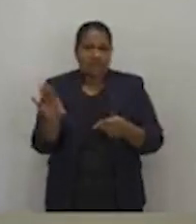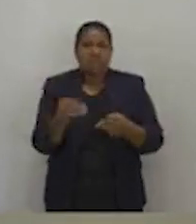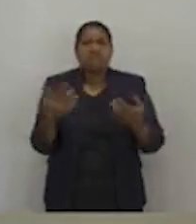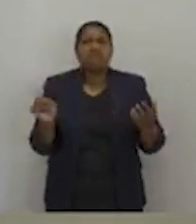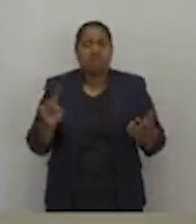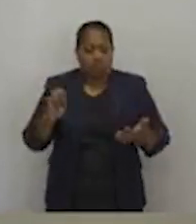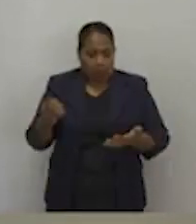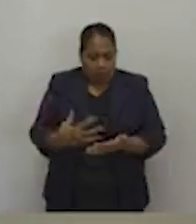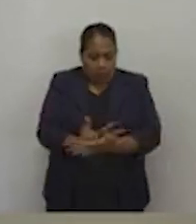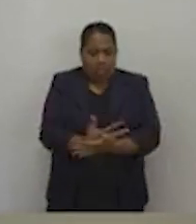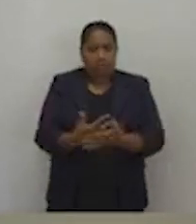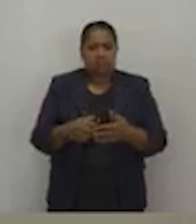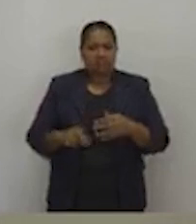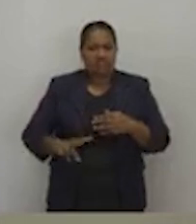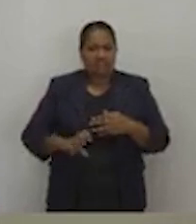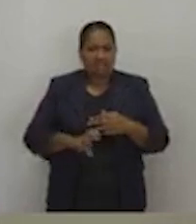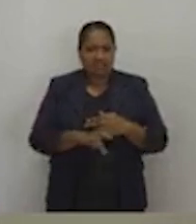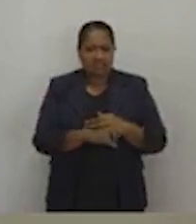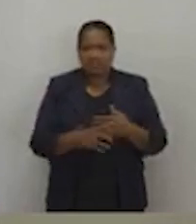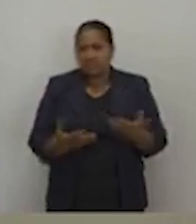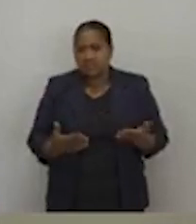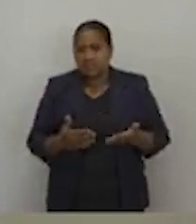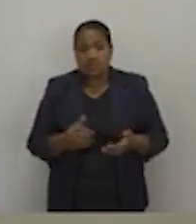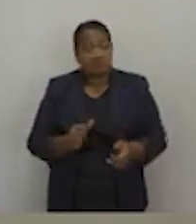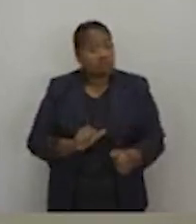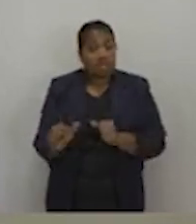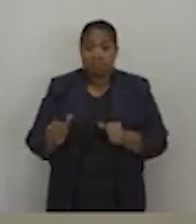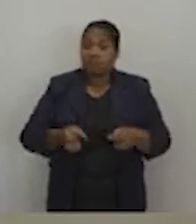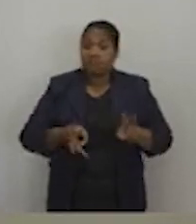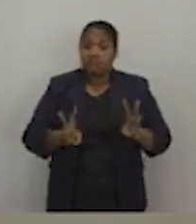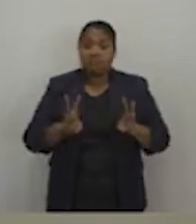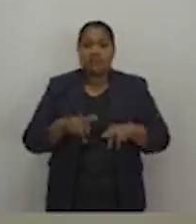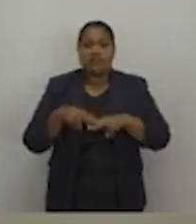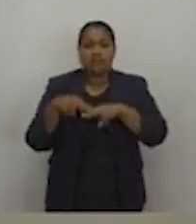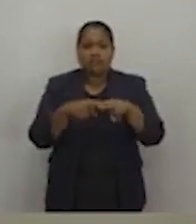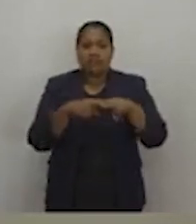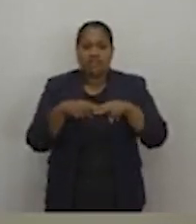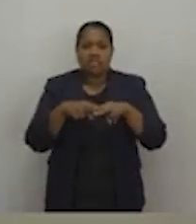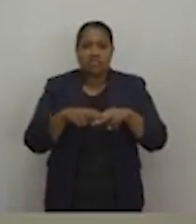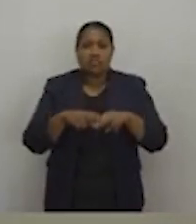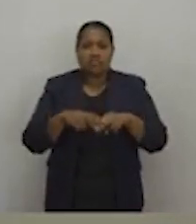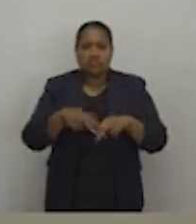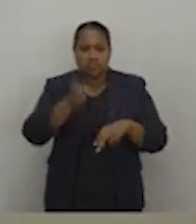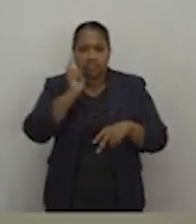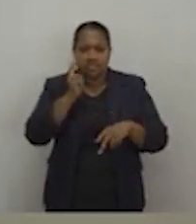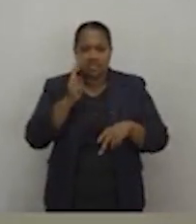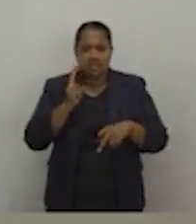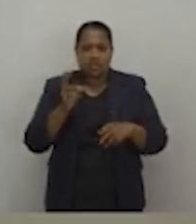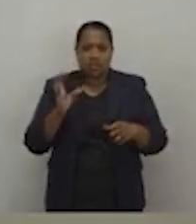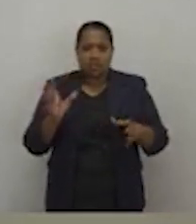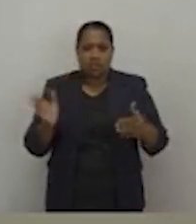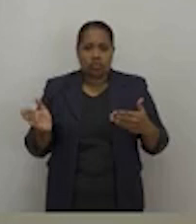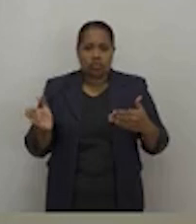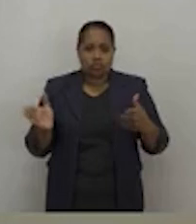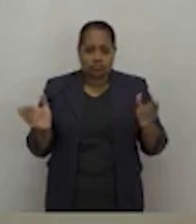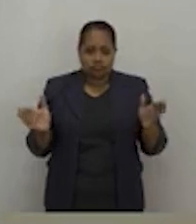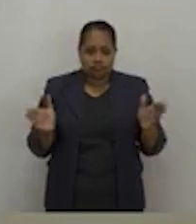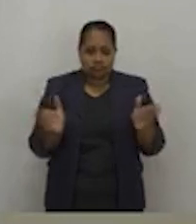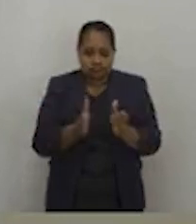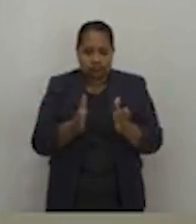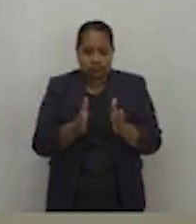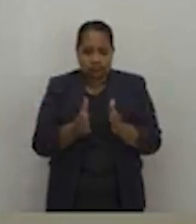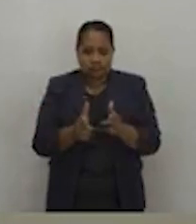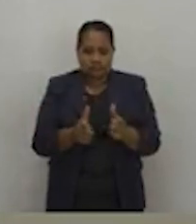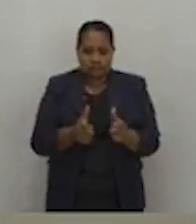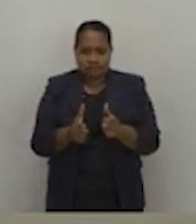way to help Fiji become COVID-contained once again. We expect these measures to